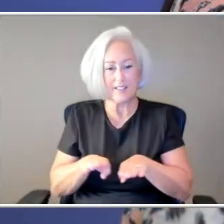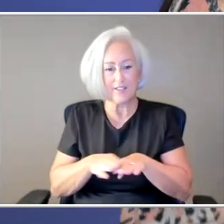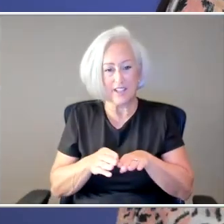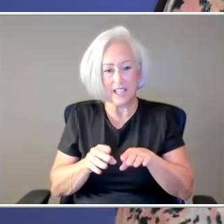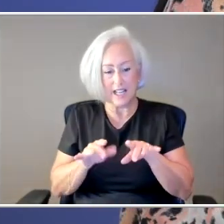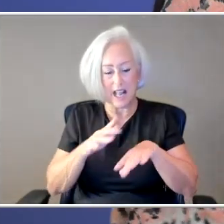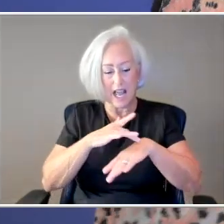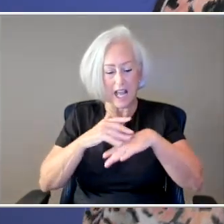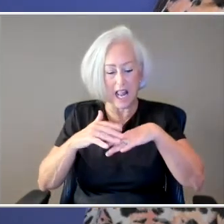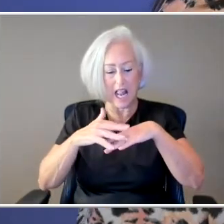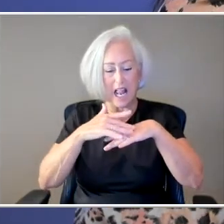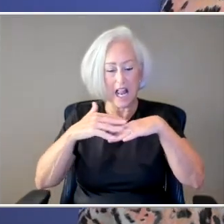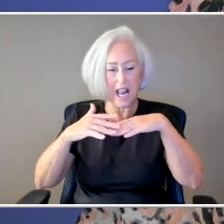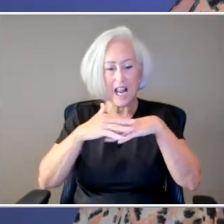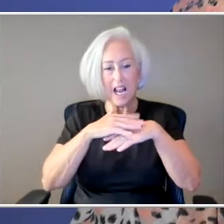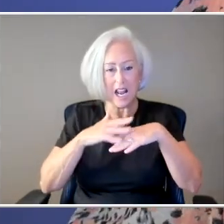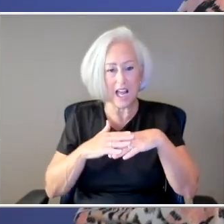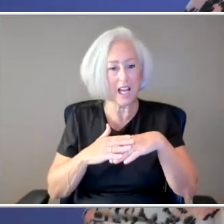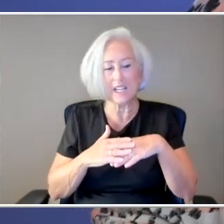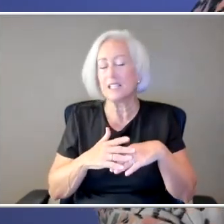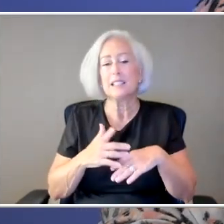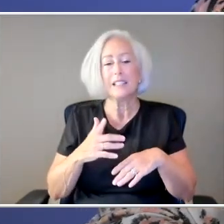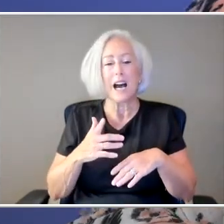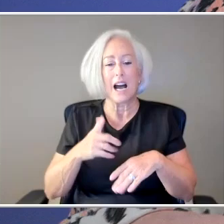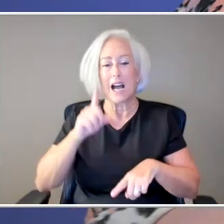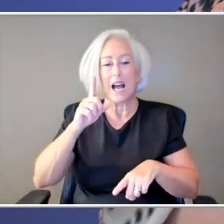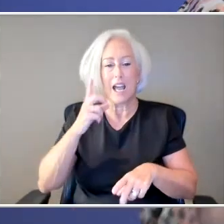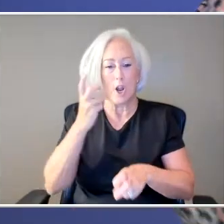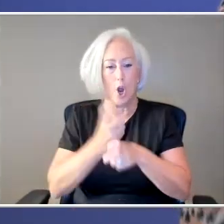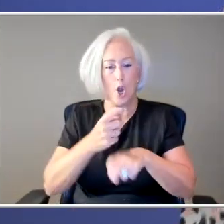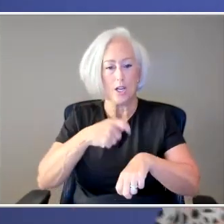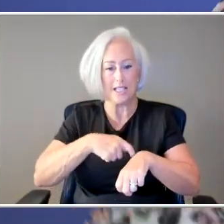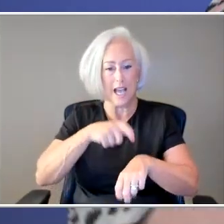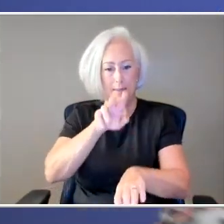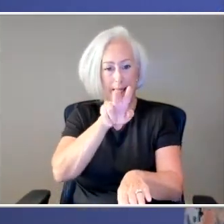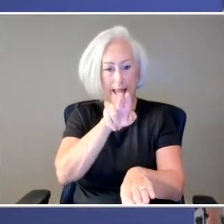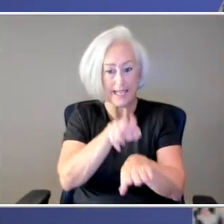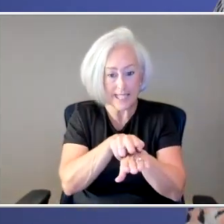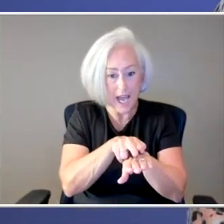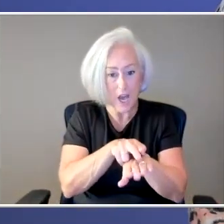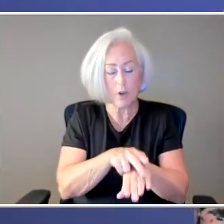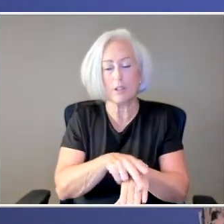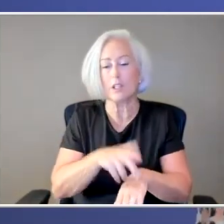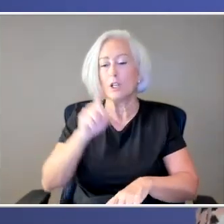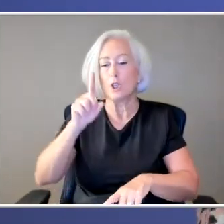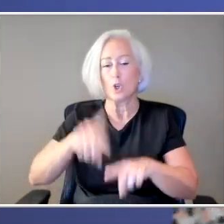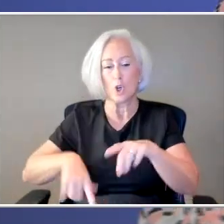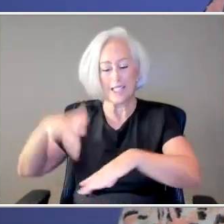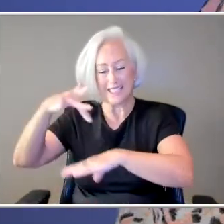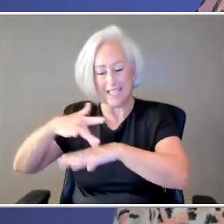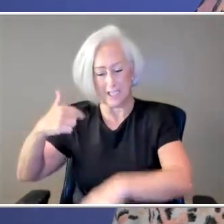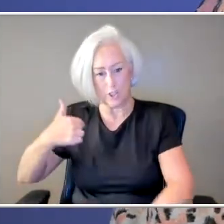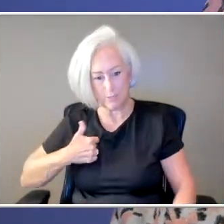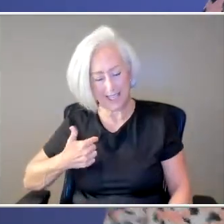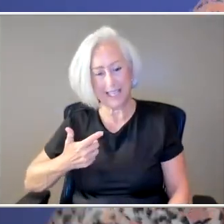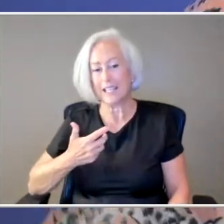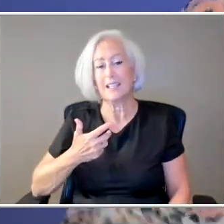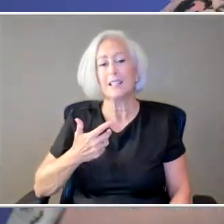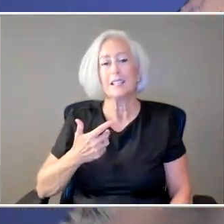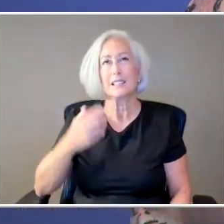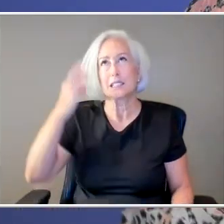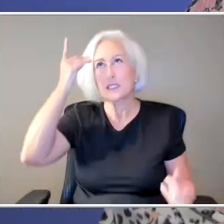touched, and laying down was awful. So they were thinking, okay, well, we have all these ideas, but let's try this hyperbaric treatment because